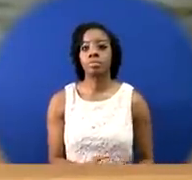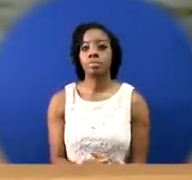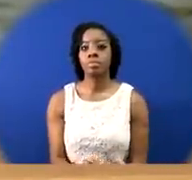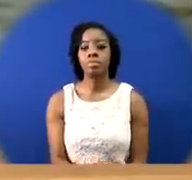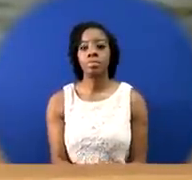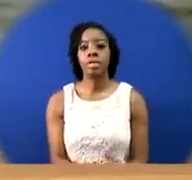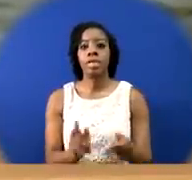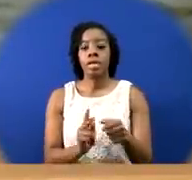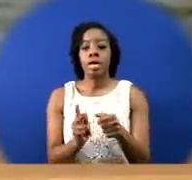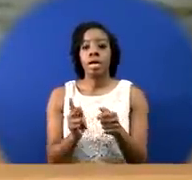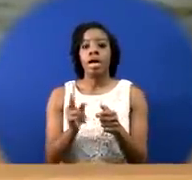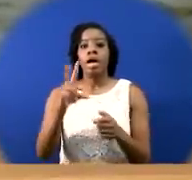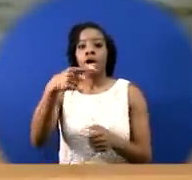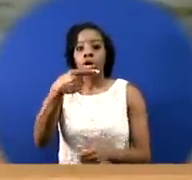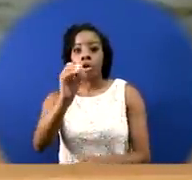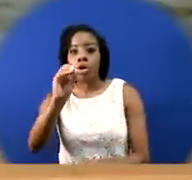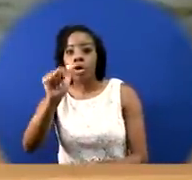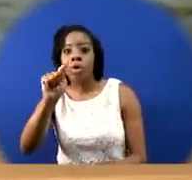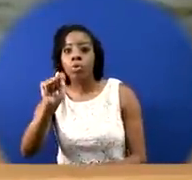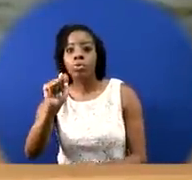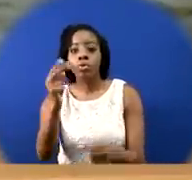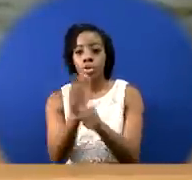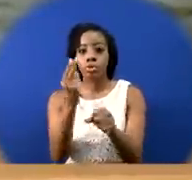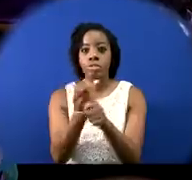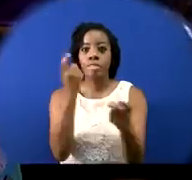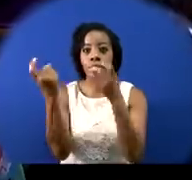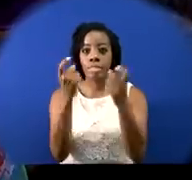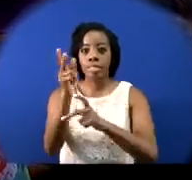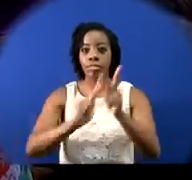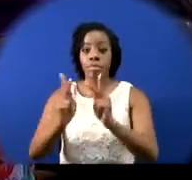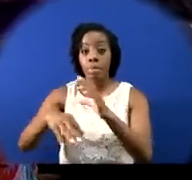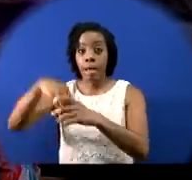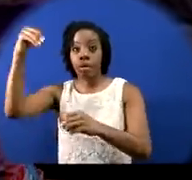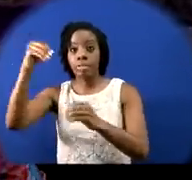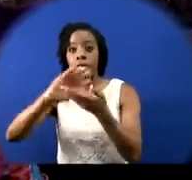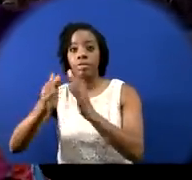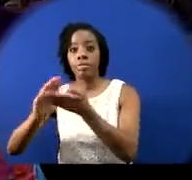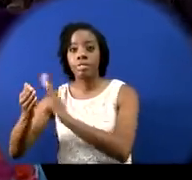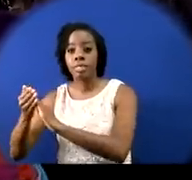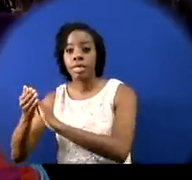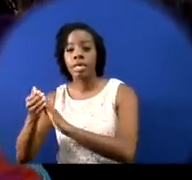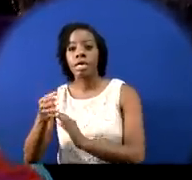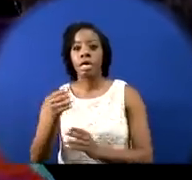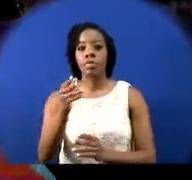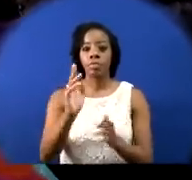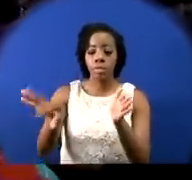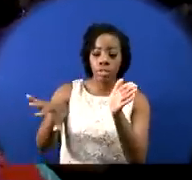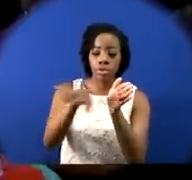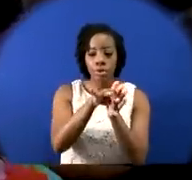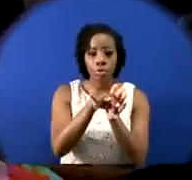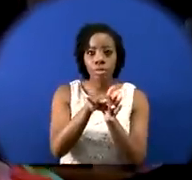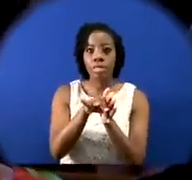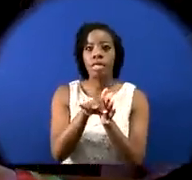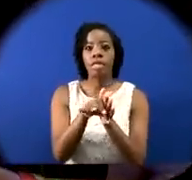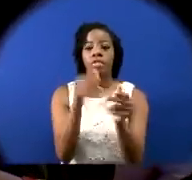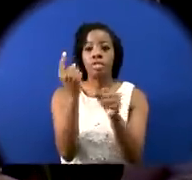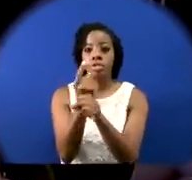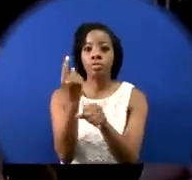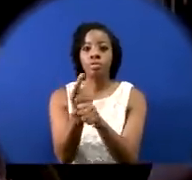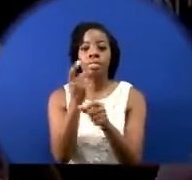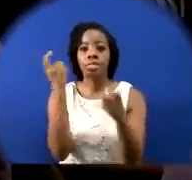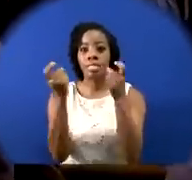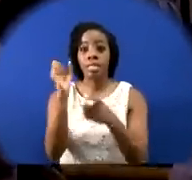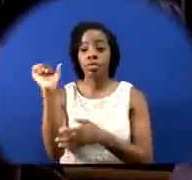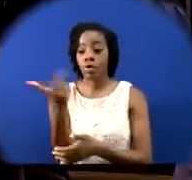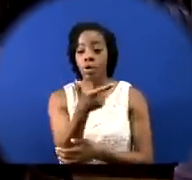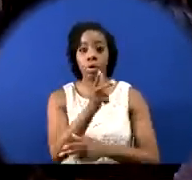scapegoat that would take the sins of the people outside of the city. It would be the one chosen to take the sin of all the people,